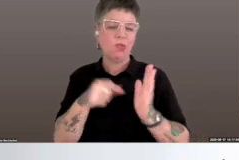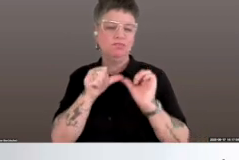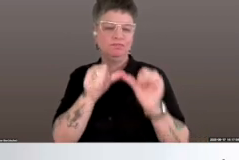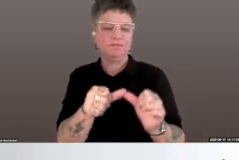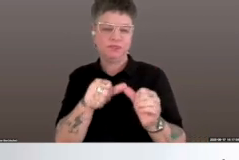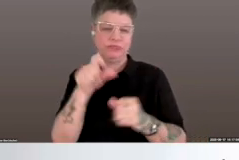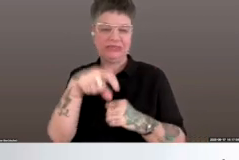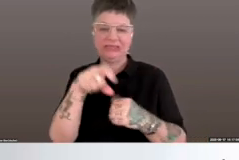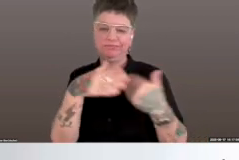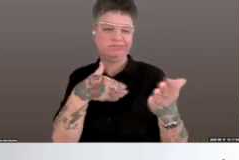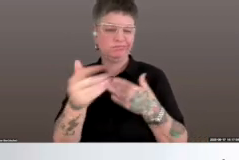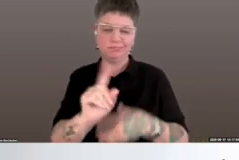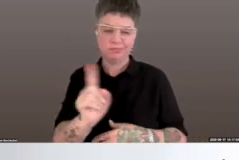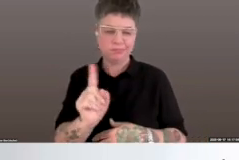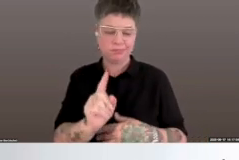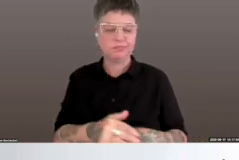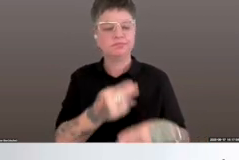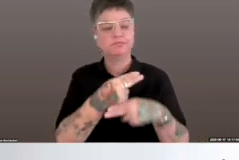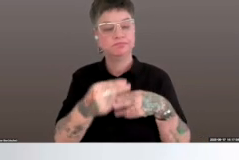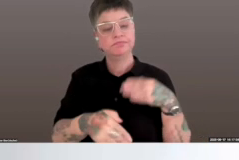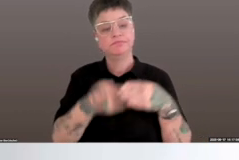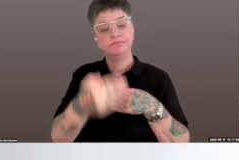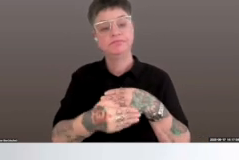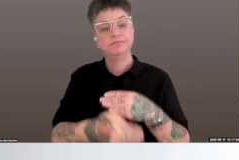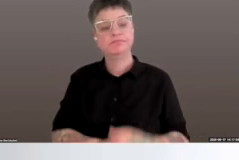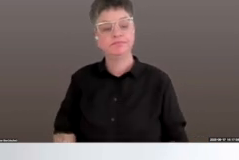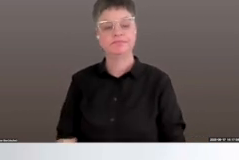of geography. Next slide, please.